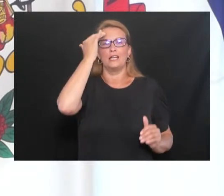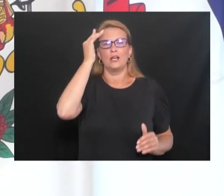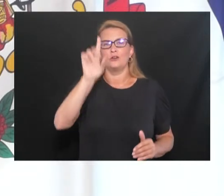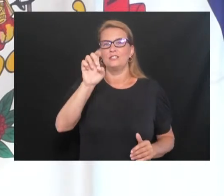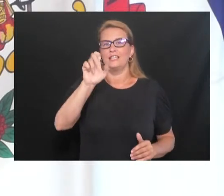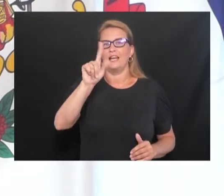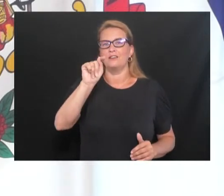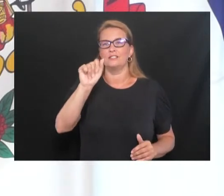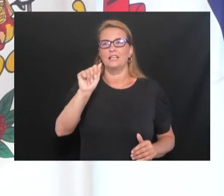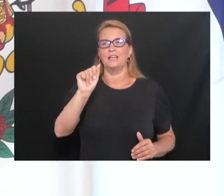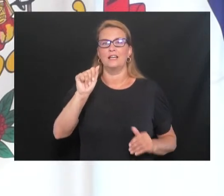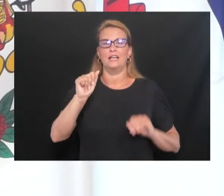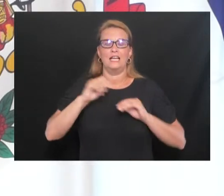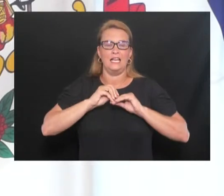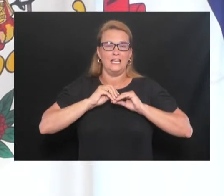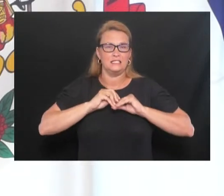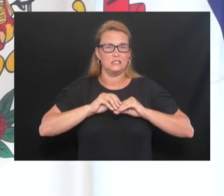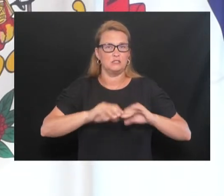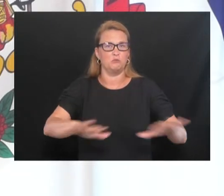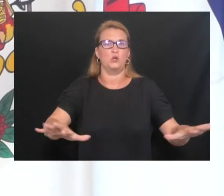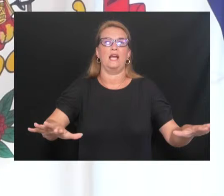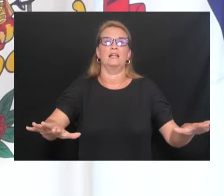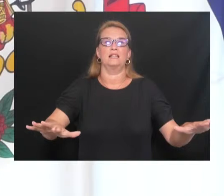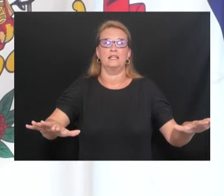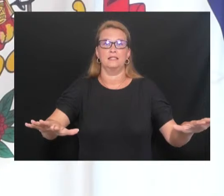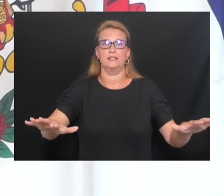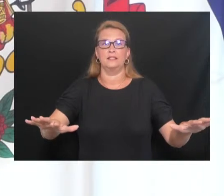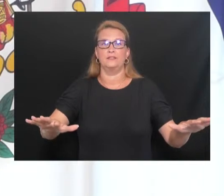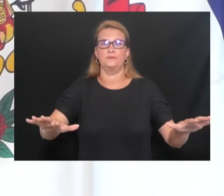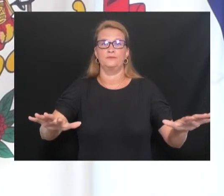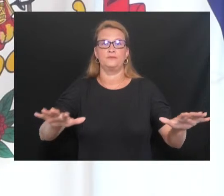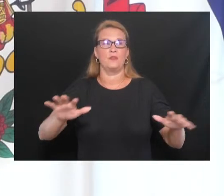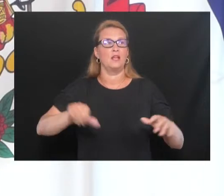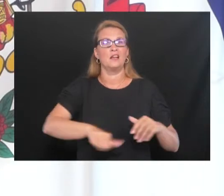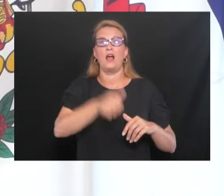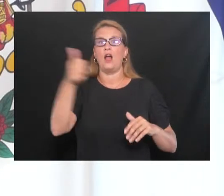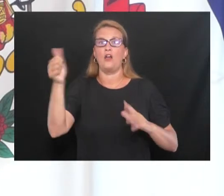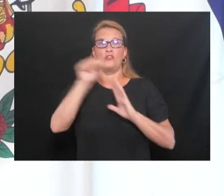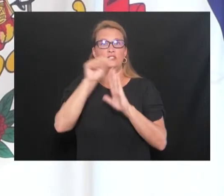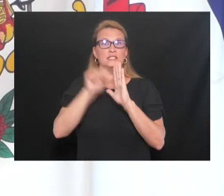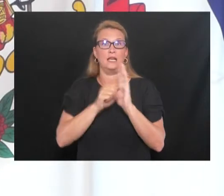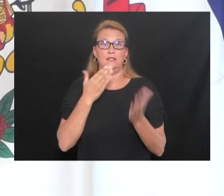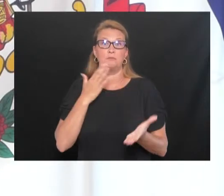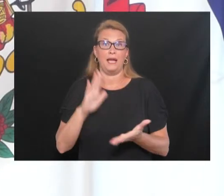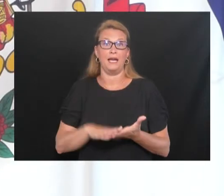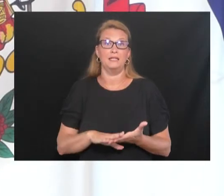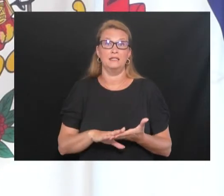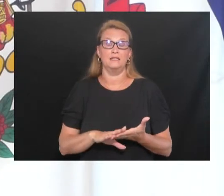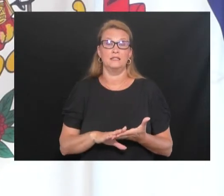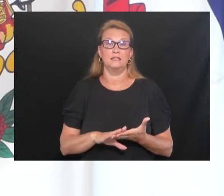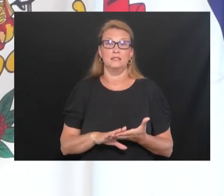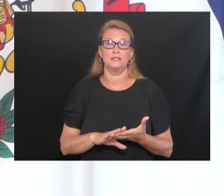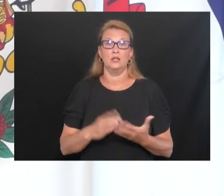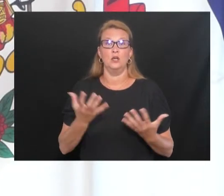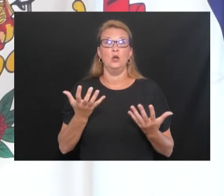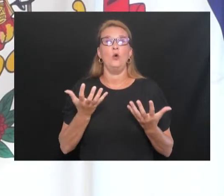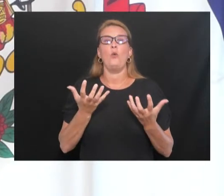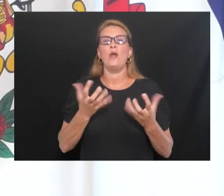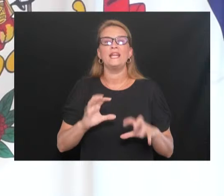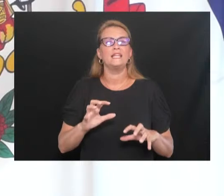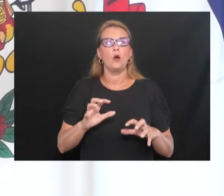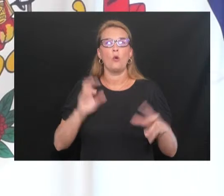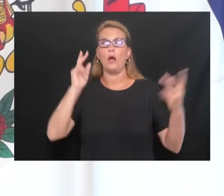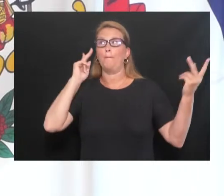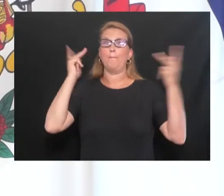running through the land all across all kinds of other states. We do not want to be alarmist. We are